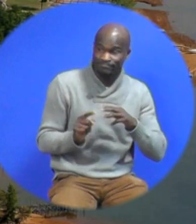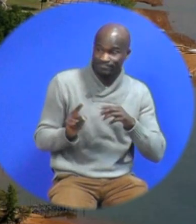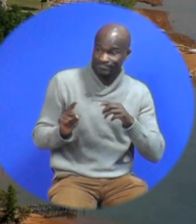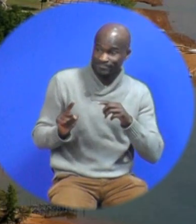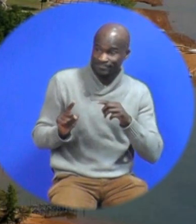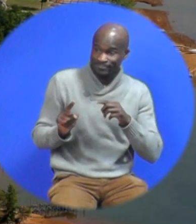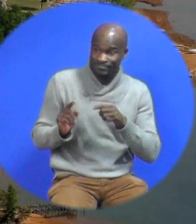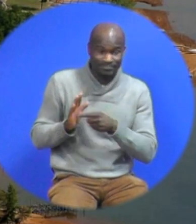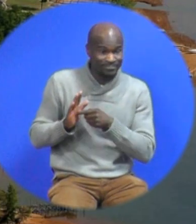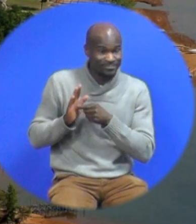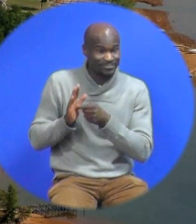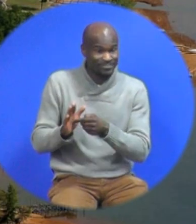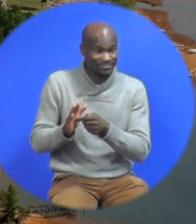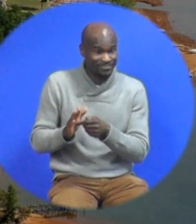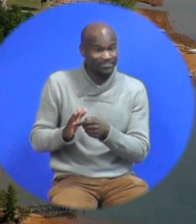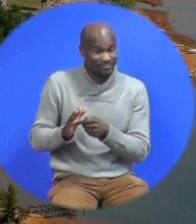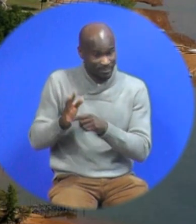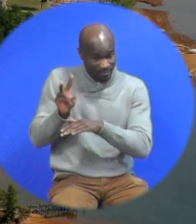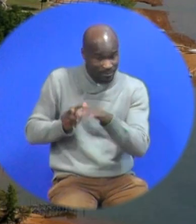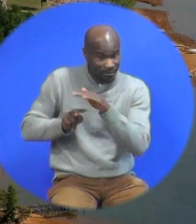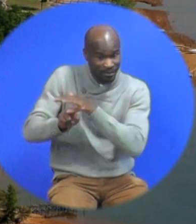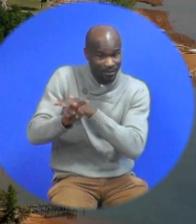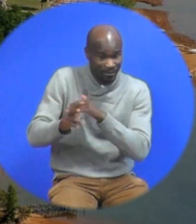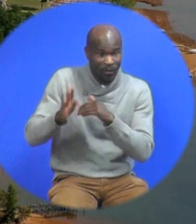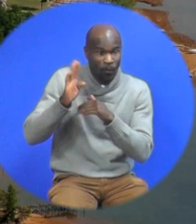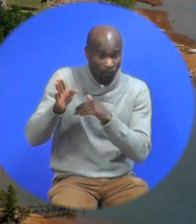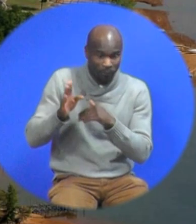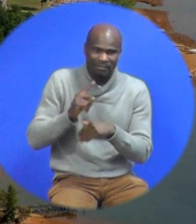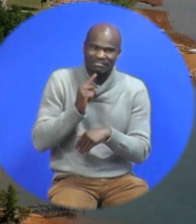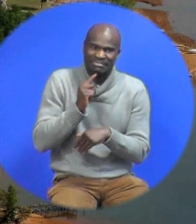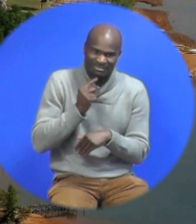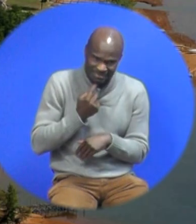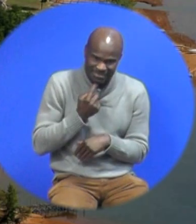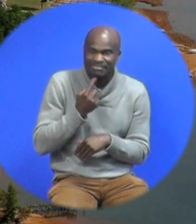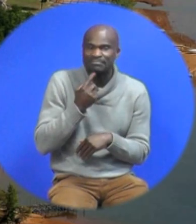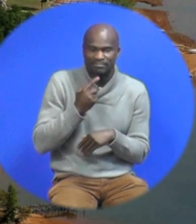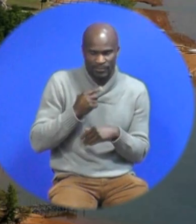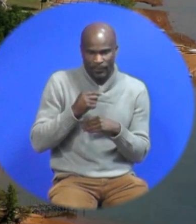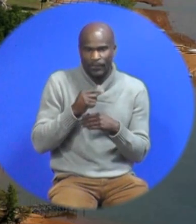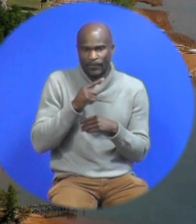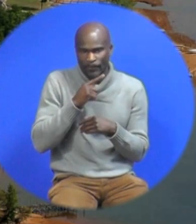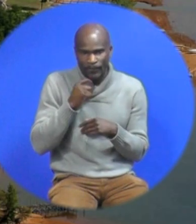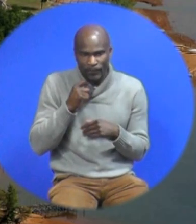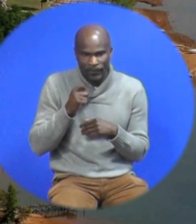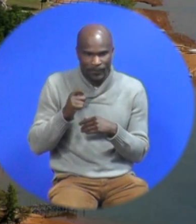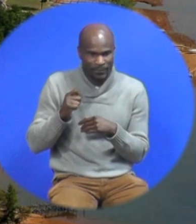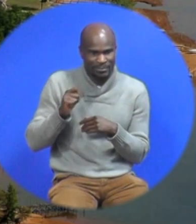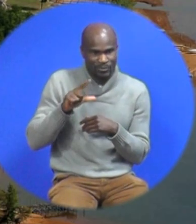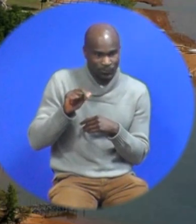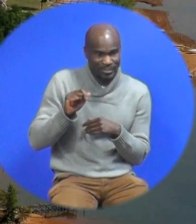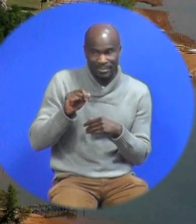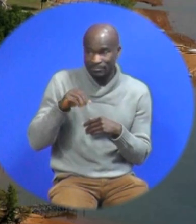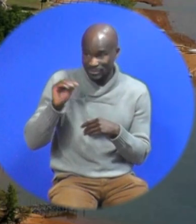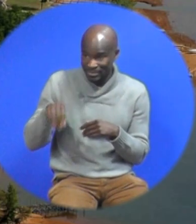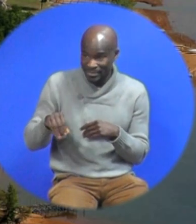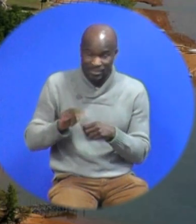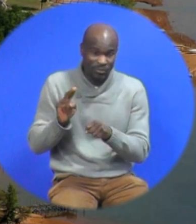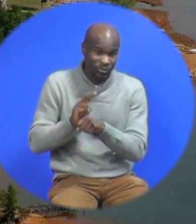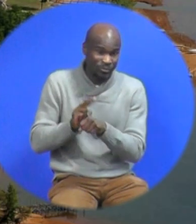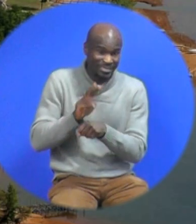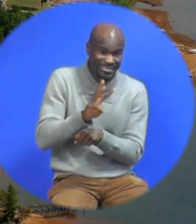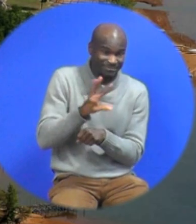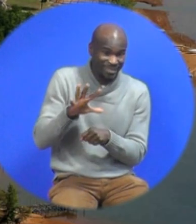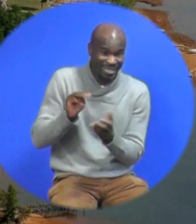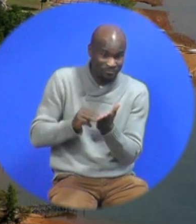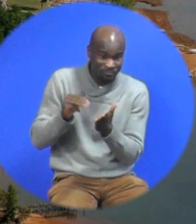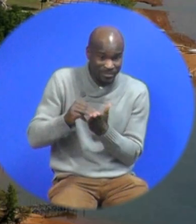conservation goals for extreme droughts of 10 to 20% in water reduction during those times. They use about 125 million gallons per day, so